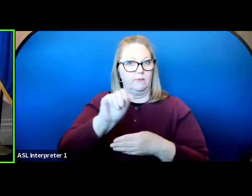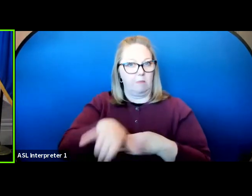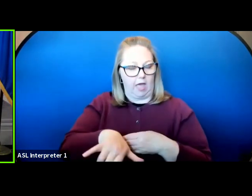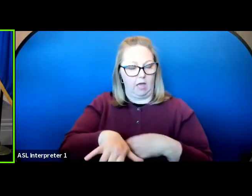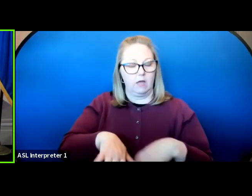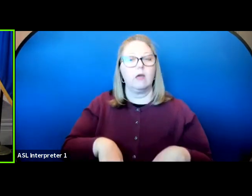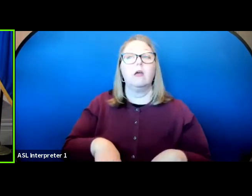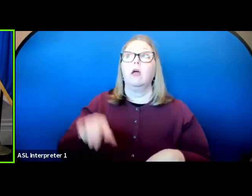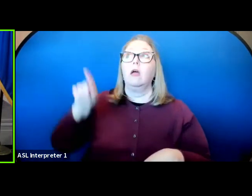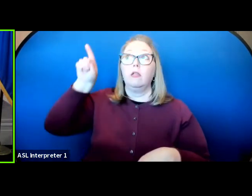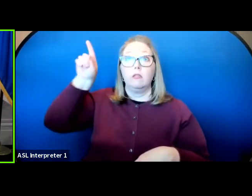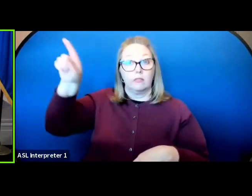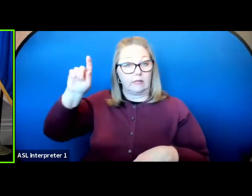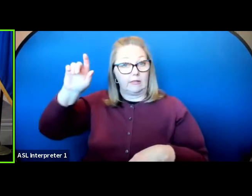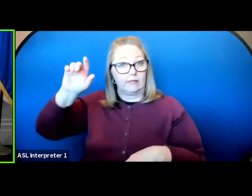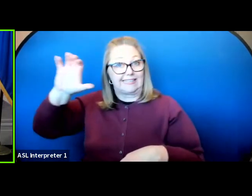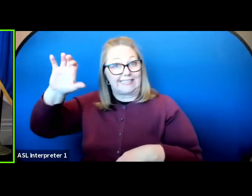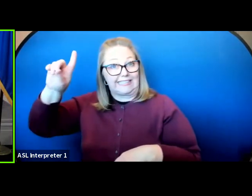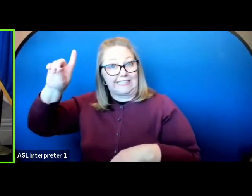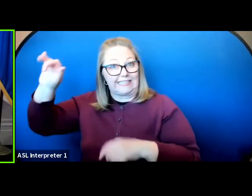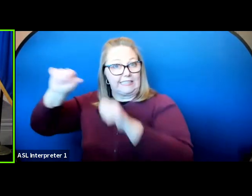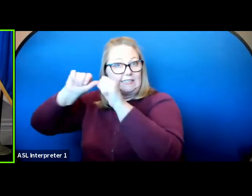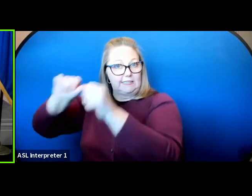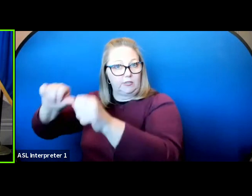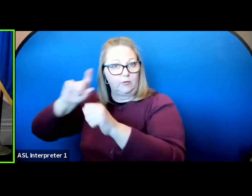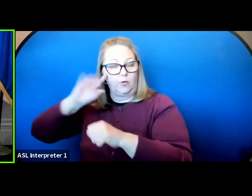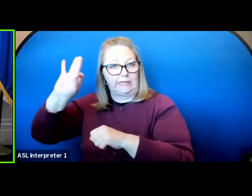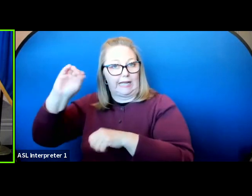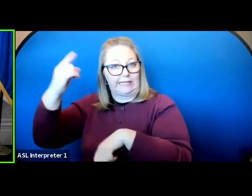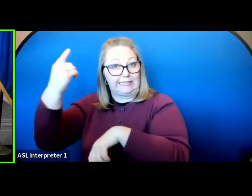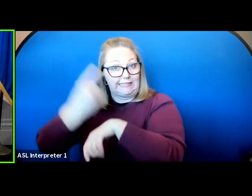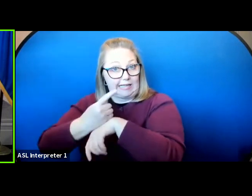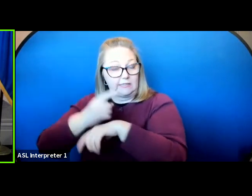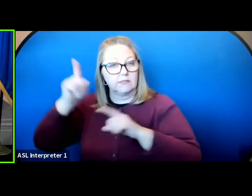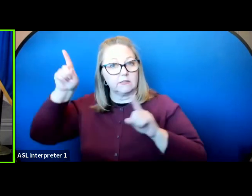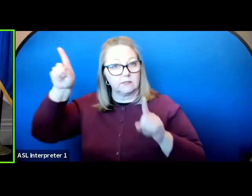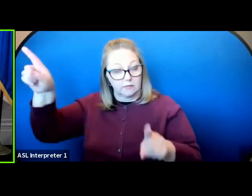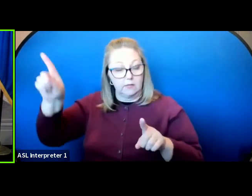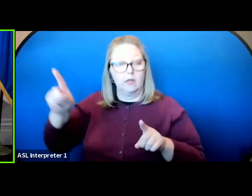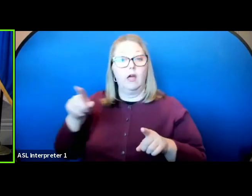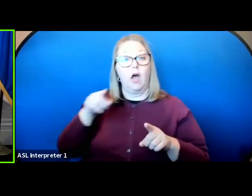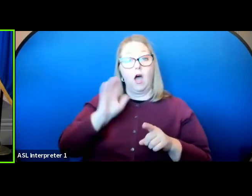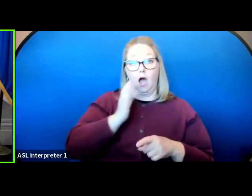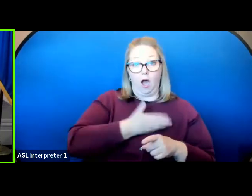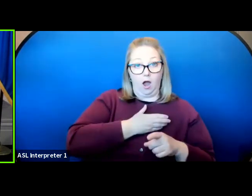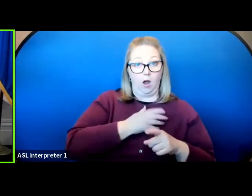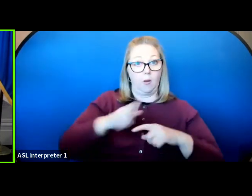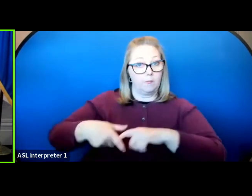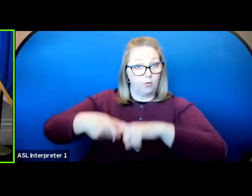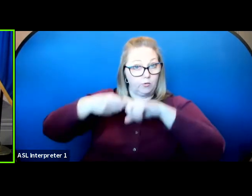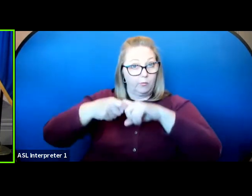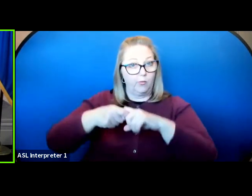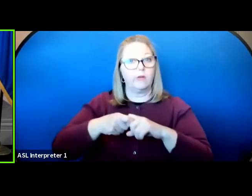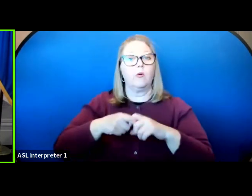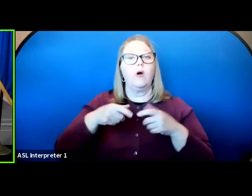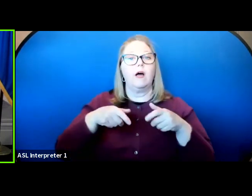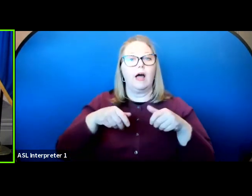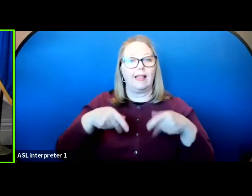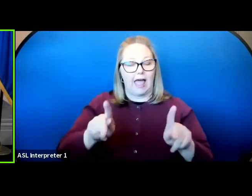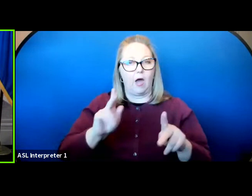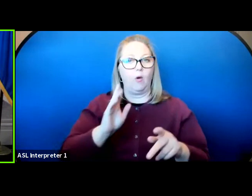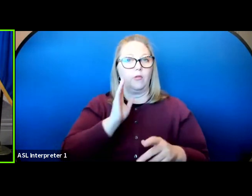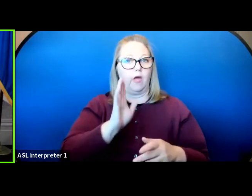to courts, eliminating much of the confusion and burden on judicial resources, and it will help keep eligible